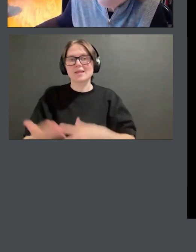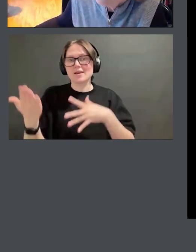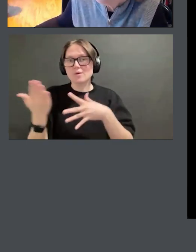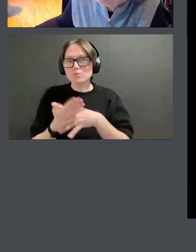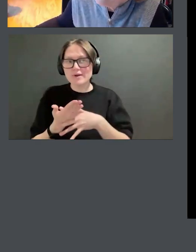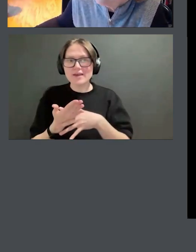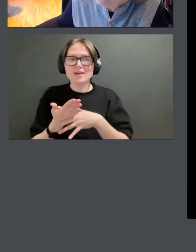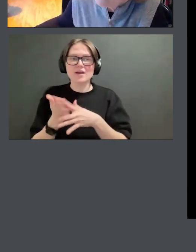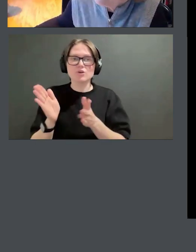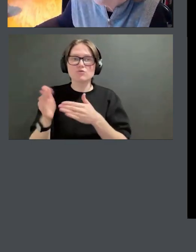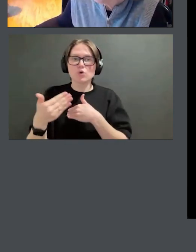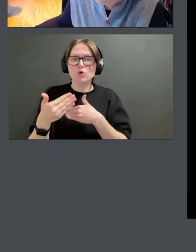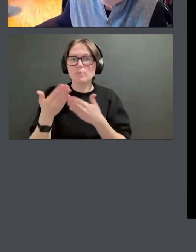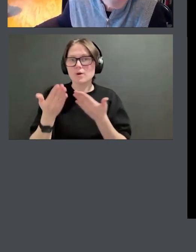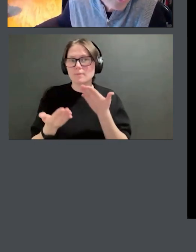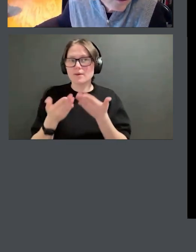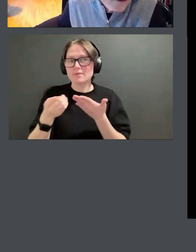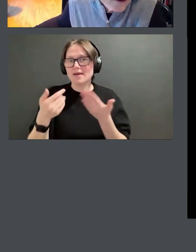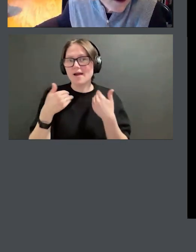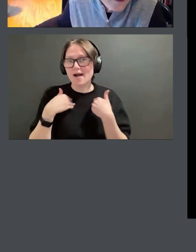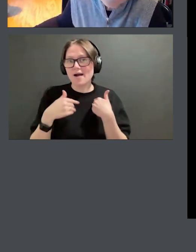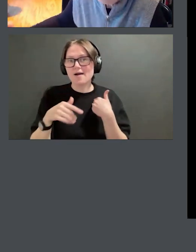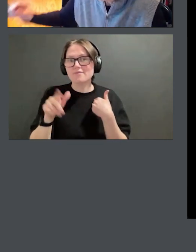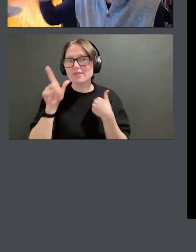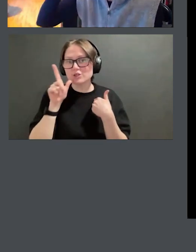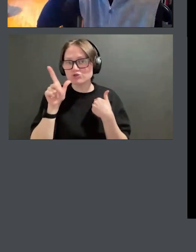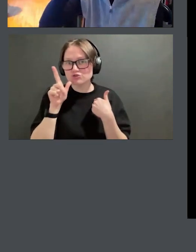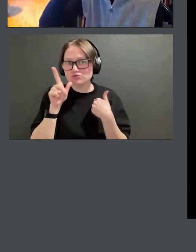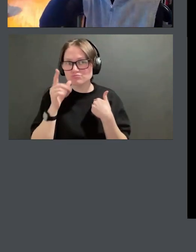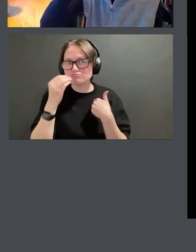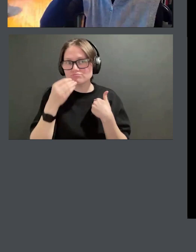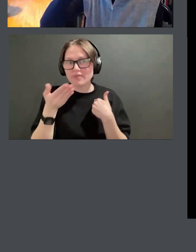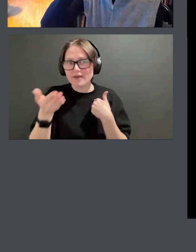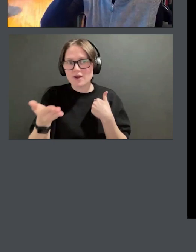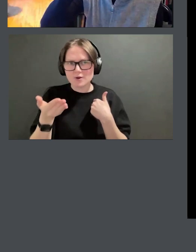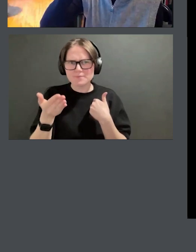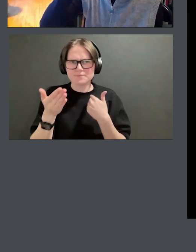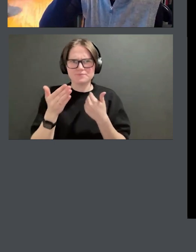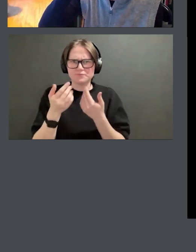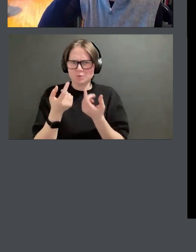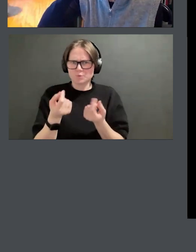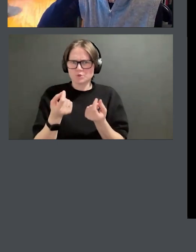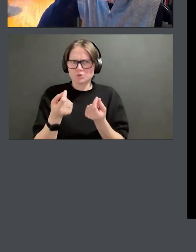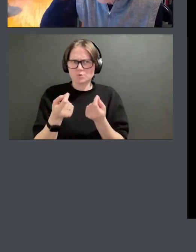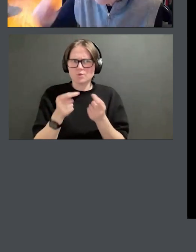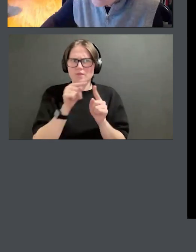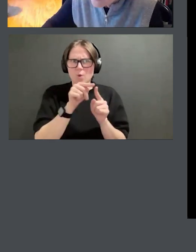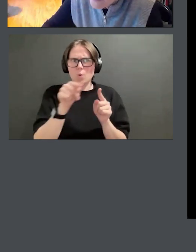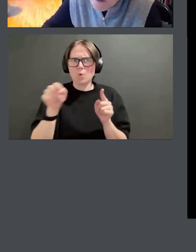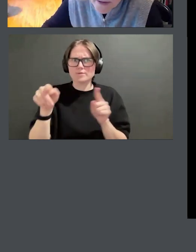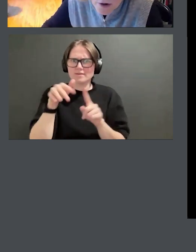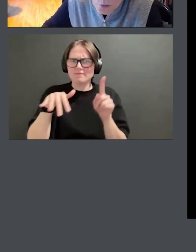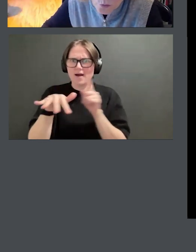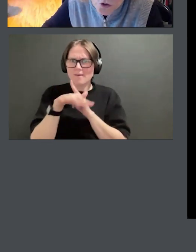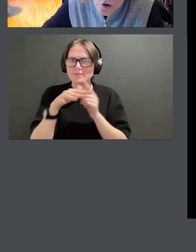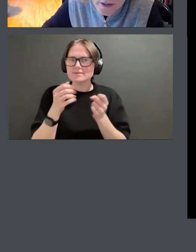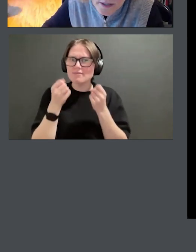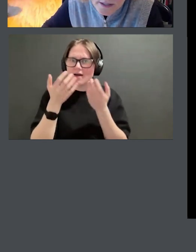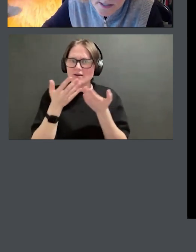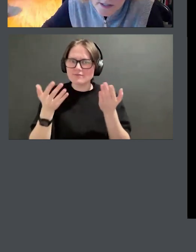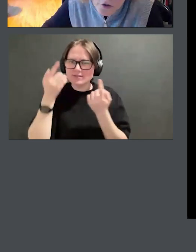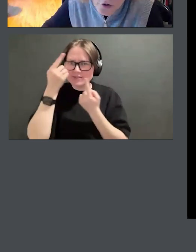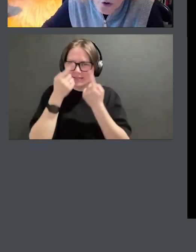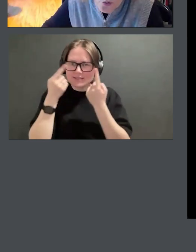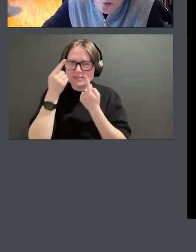maybe they have their lunch now. So there are a lot of things that we have to think about when we're trying